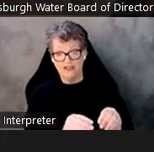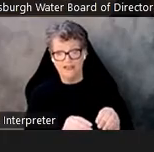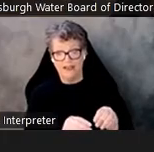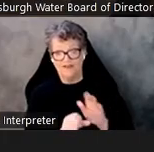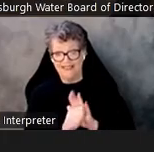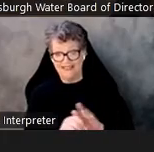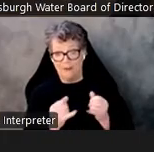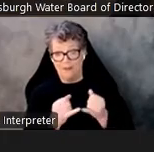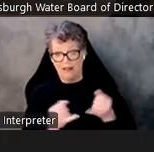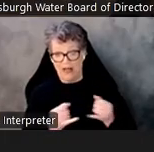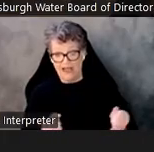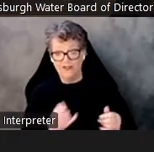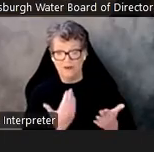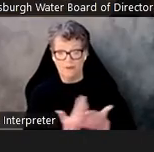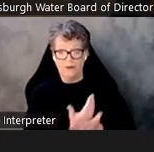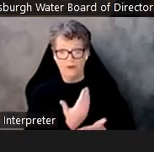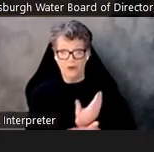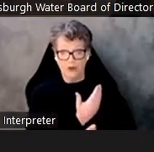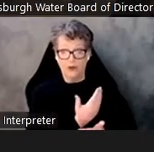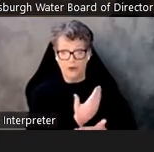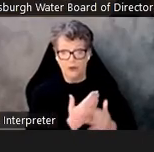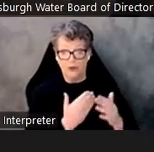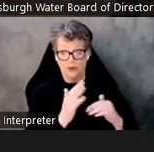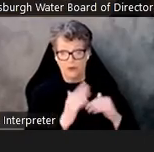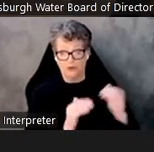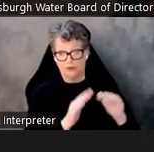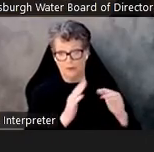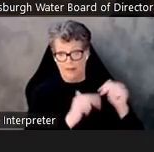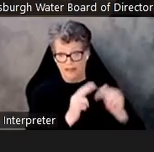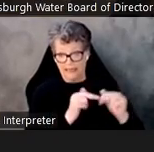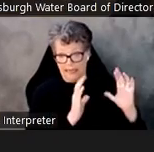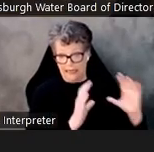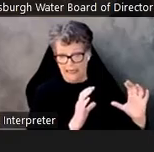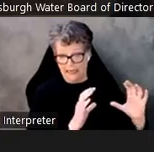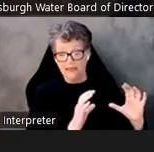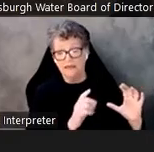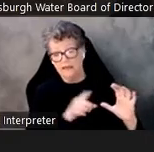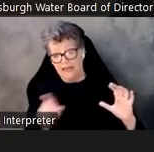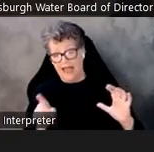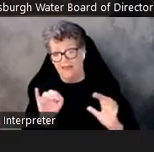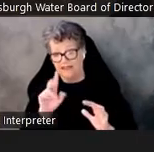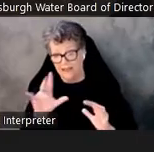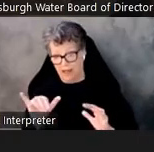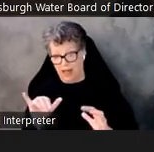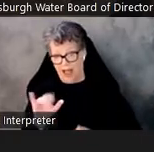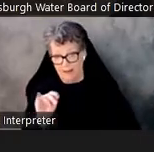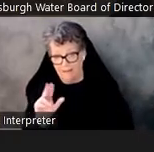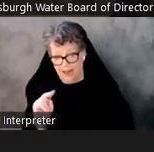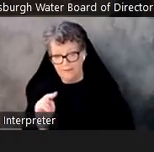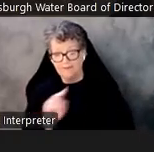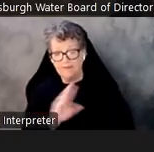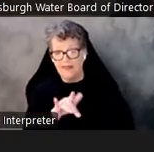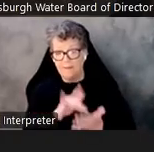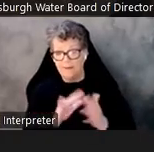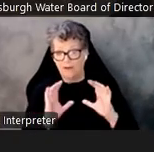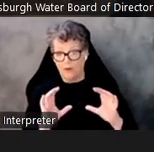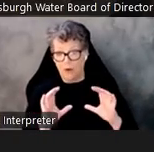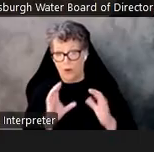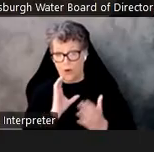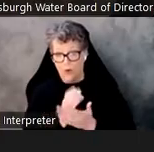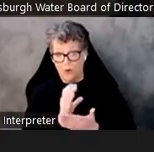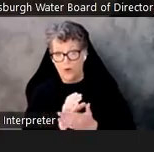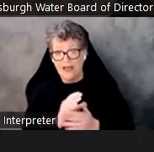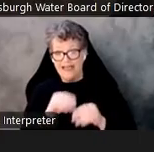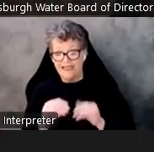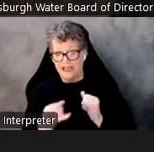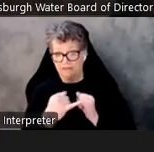that extend between the new sodium hypochlorite building and the supply main. The middle photo shows the installation of the